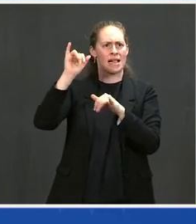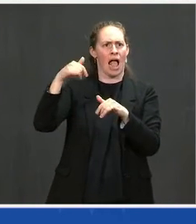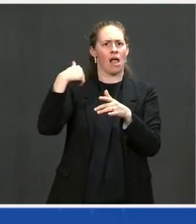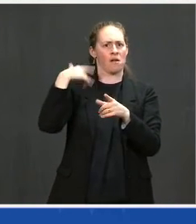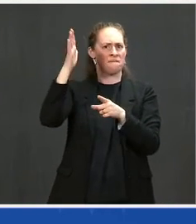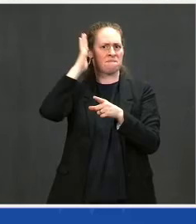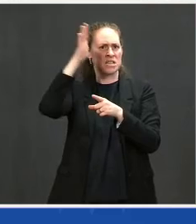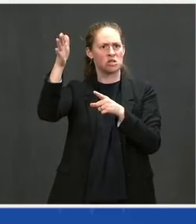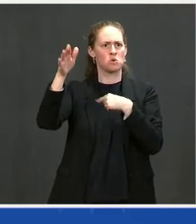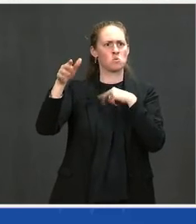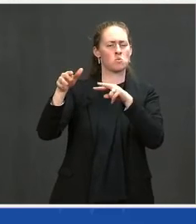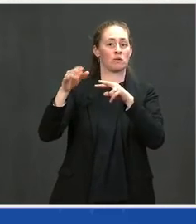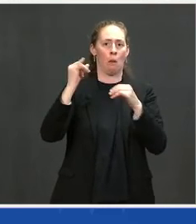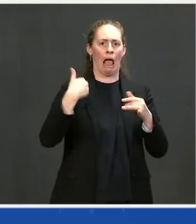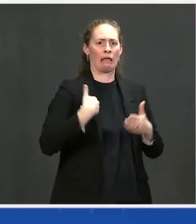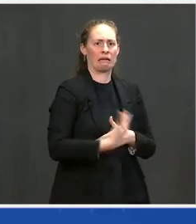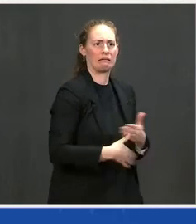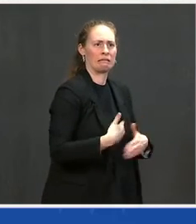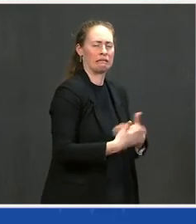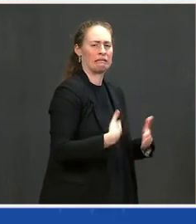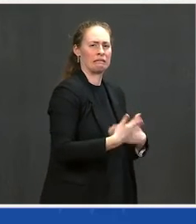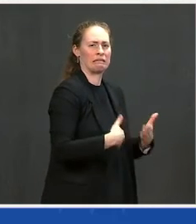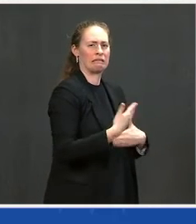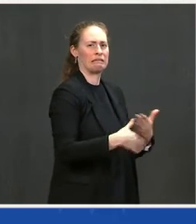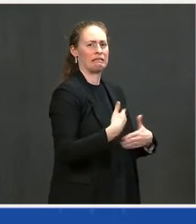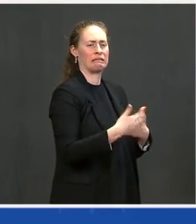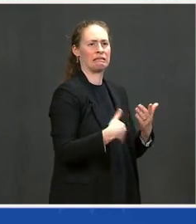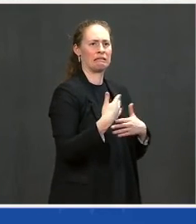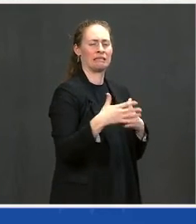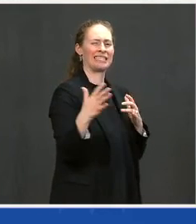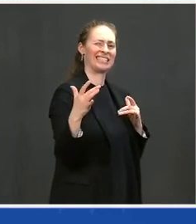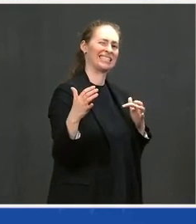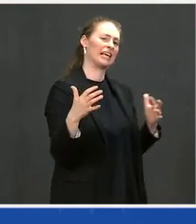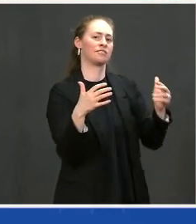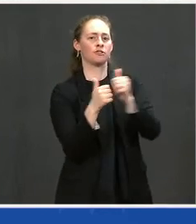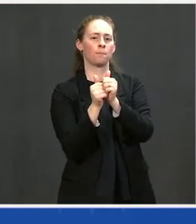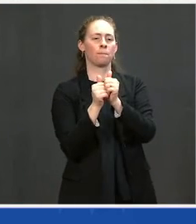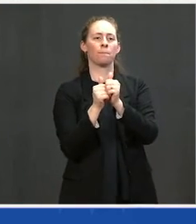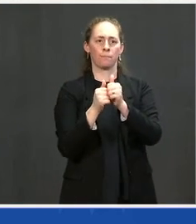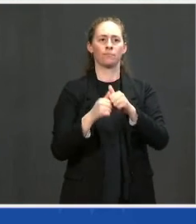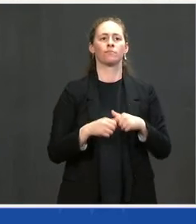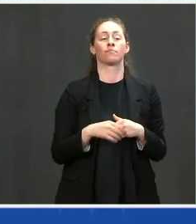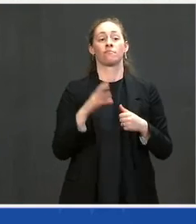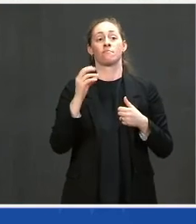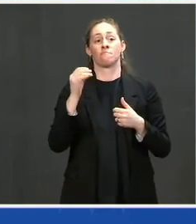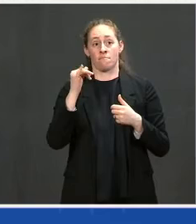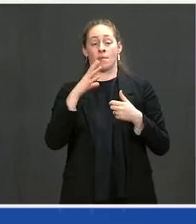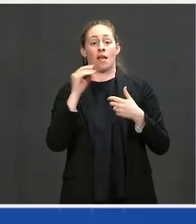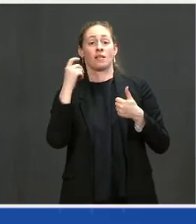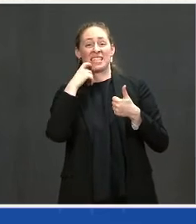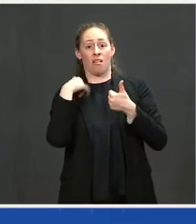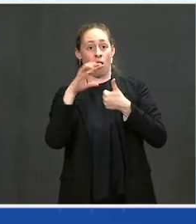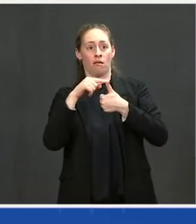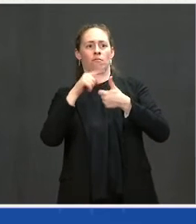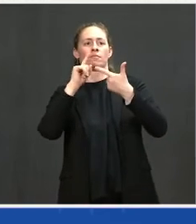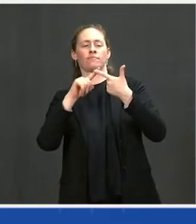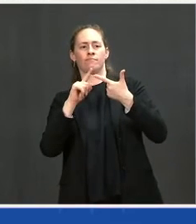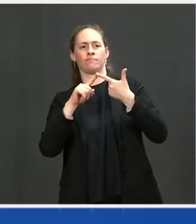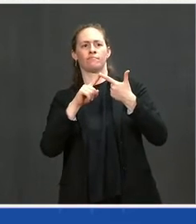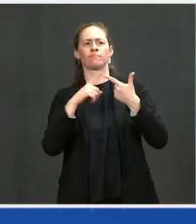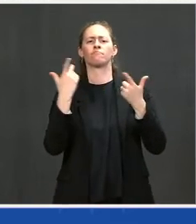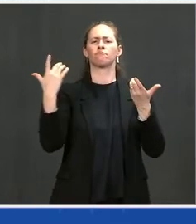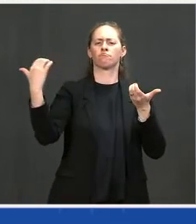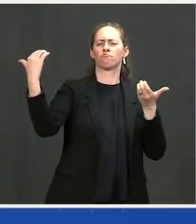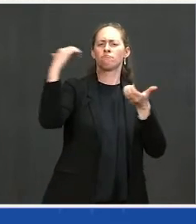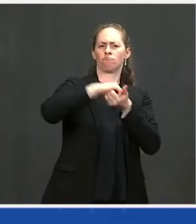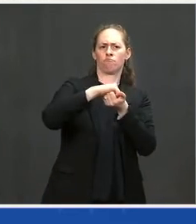The second thing we're going to do is we're going to reestablish our alliances, and I've been very clear with them. It's not anti-Chinese, and we've talked